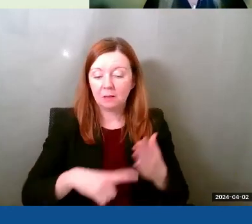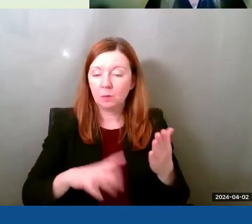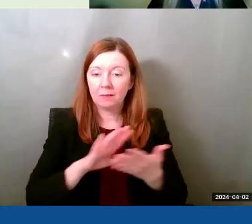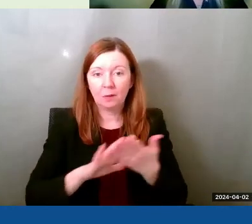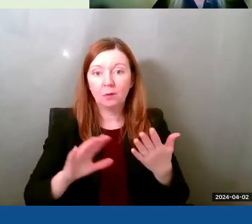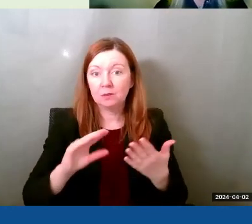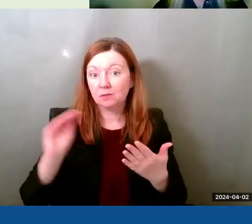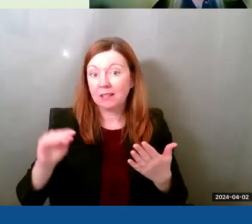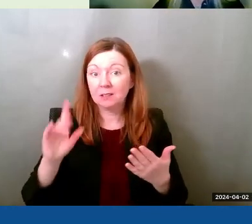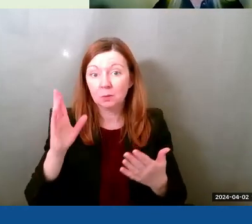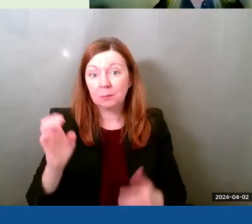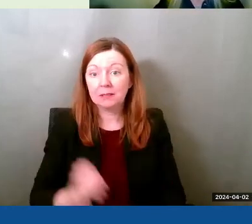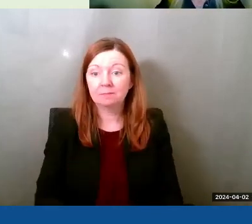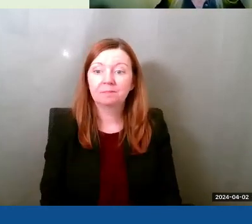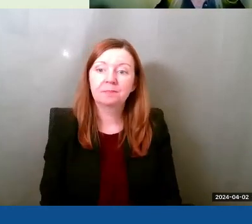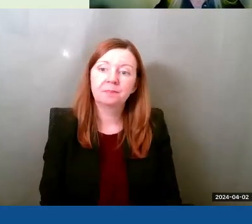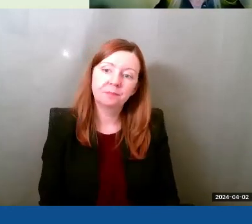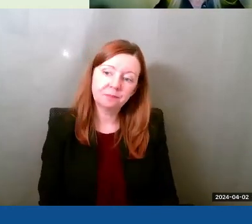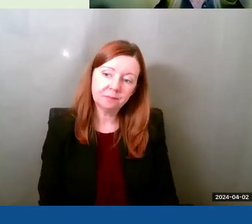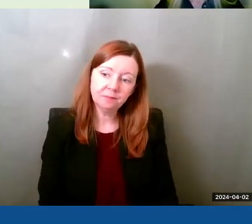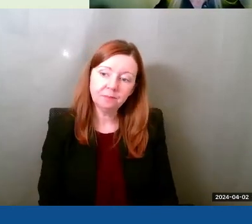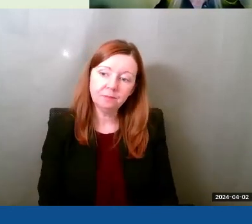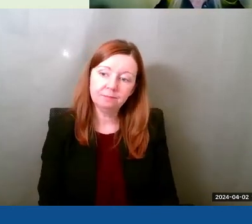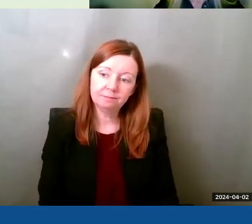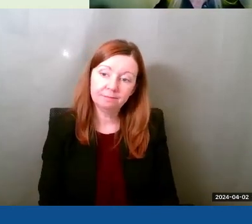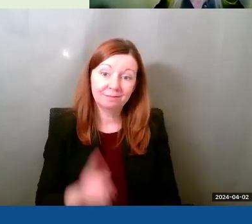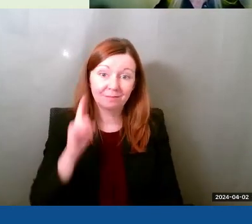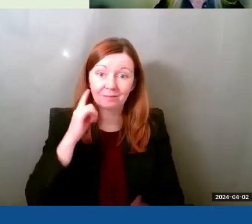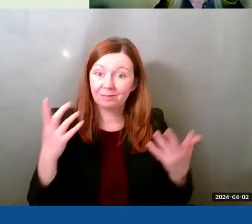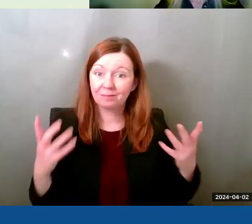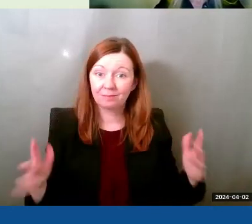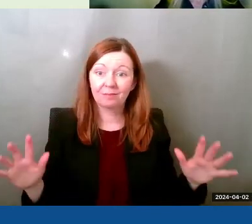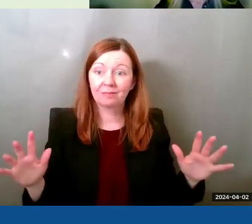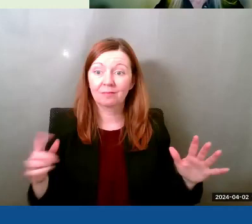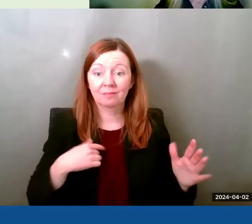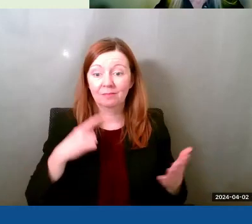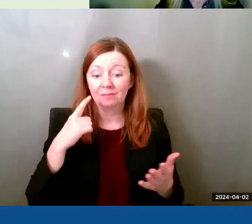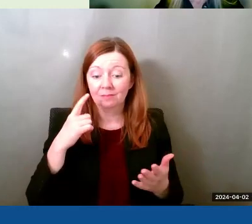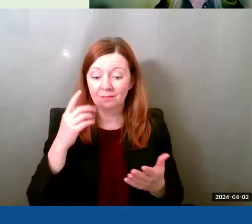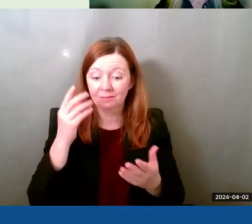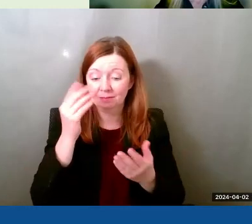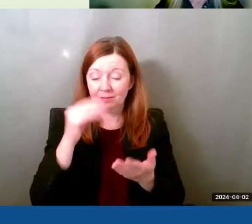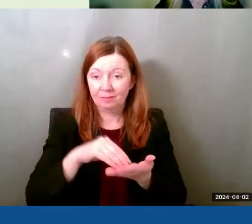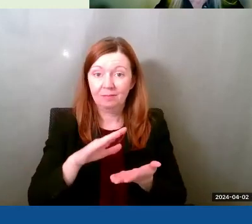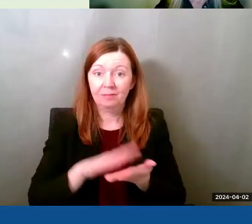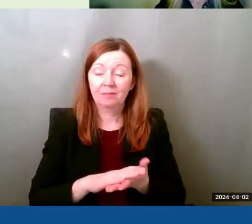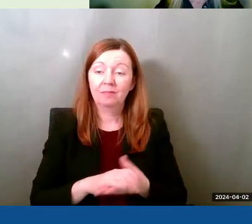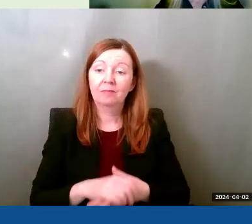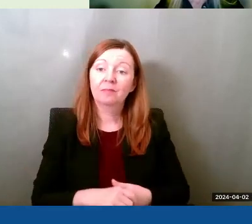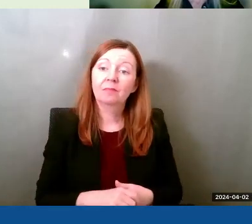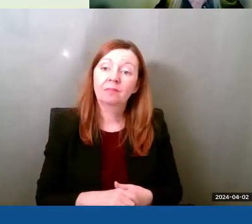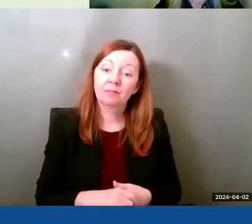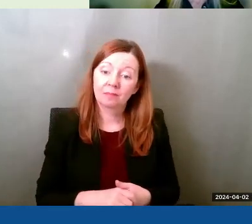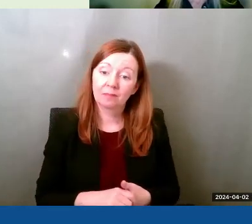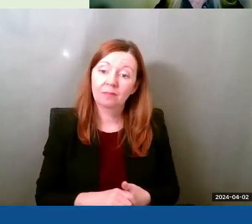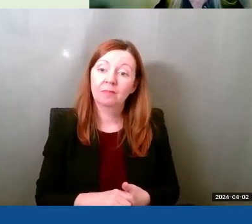will be. I think that's all I noted. All